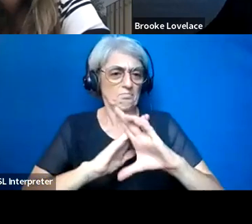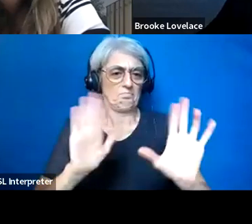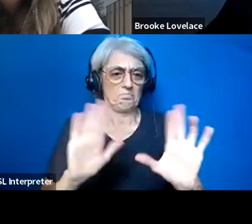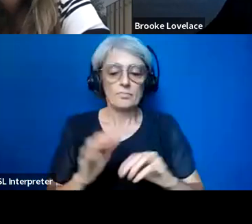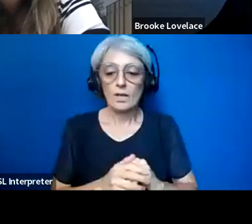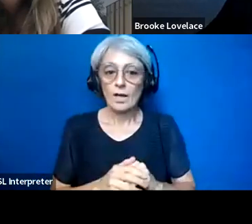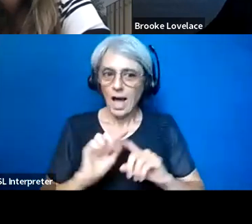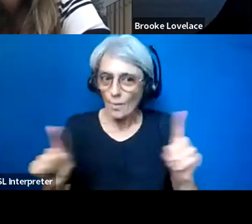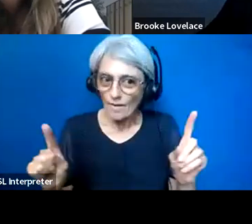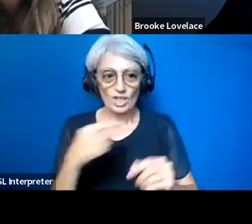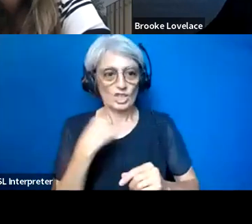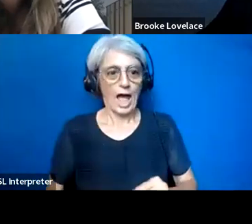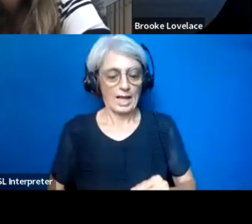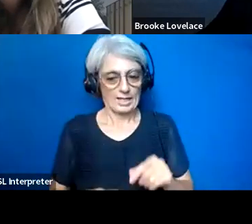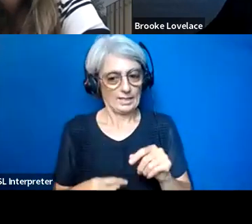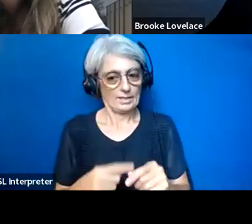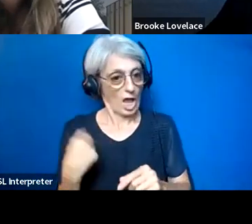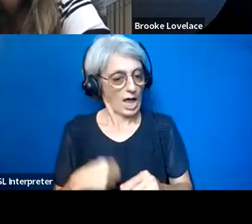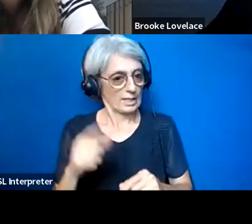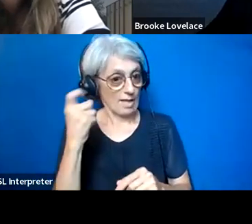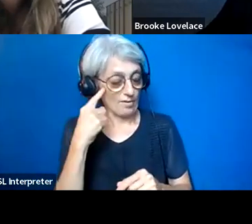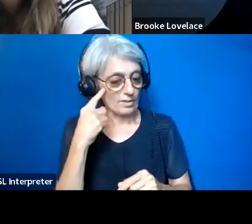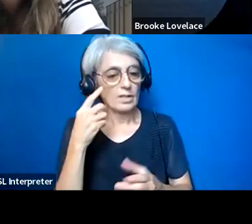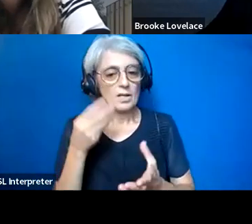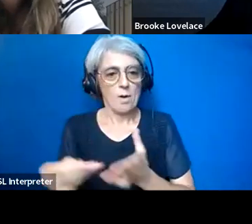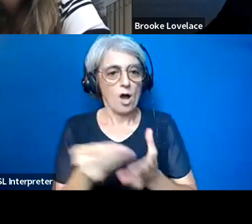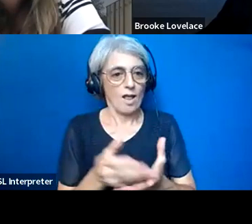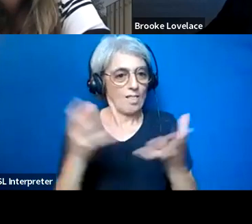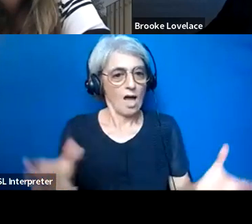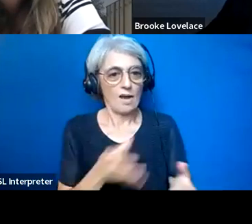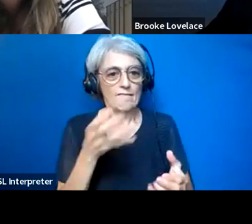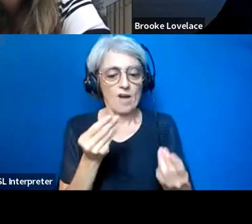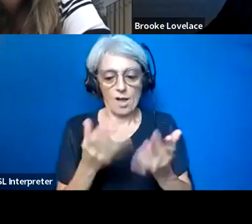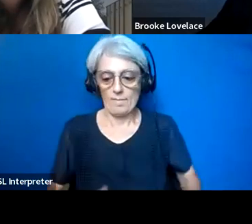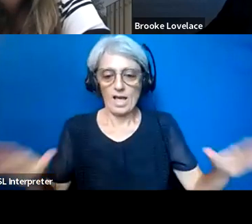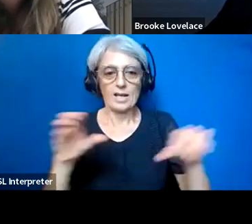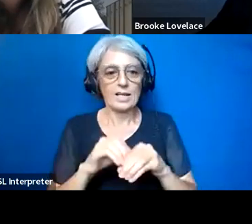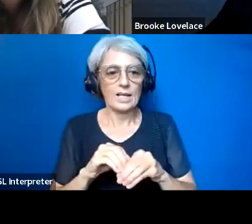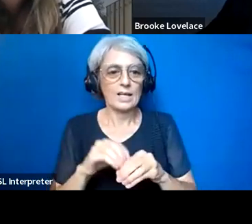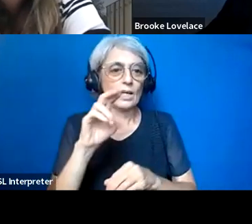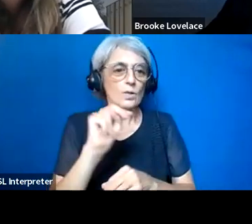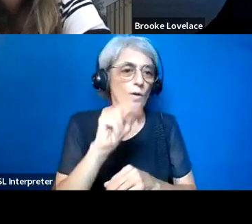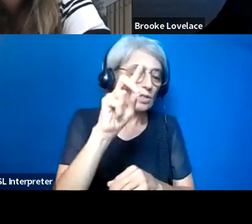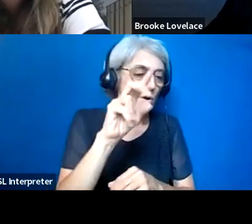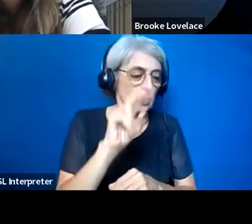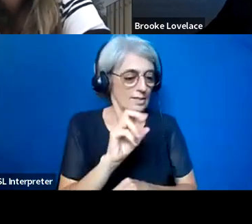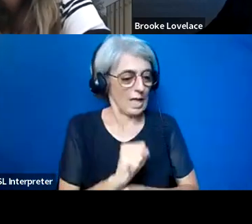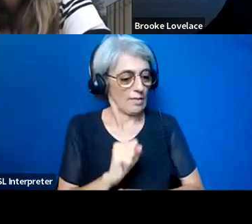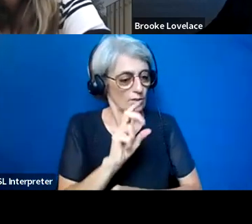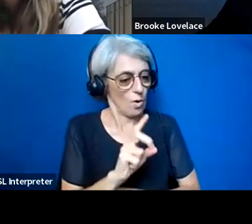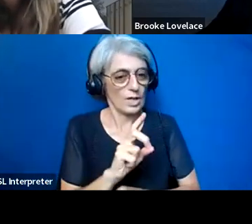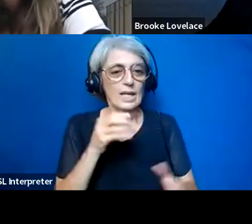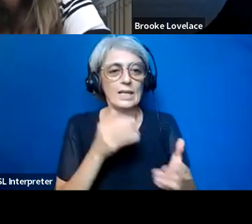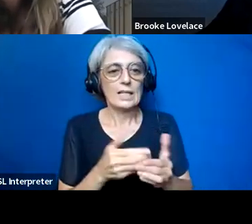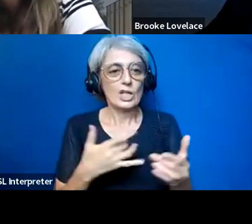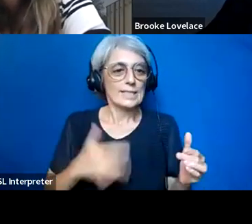of the Chinese government has bought a lot of farmland in the Dakotas around sensitive military installations because they